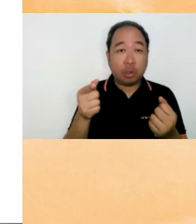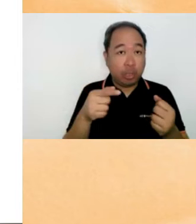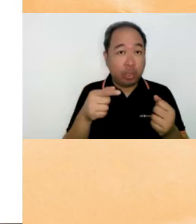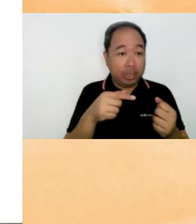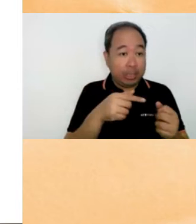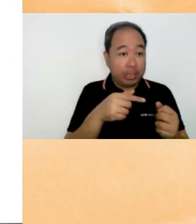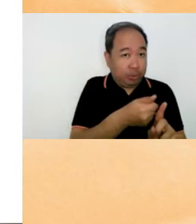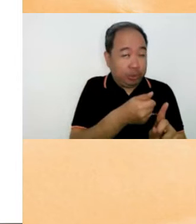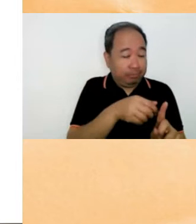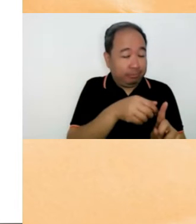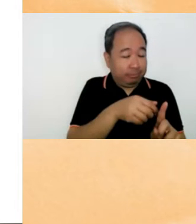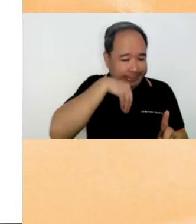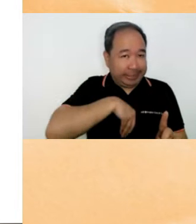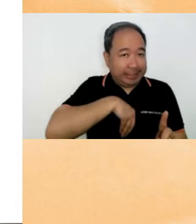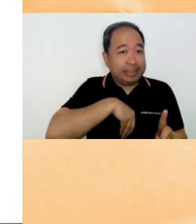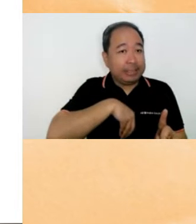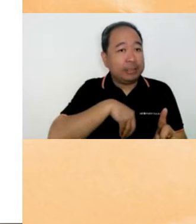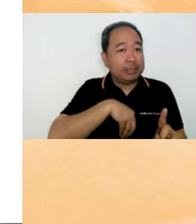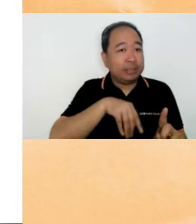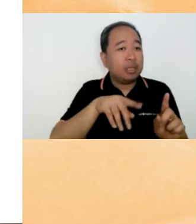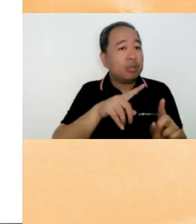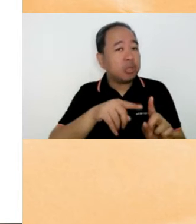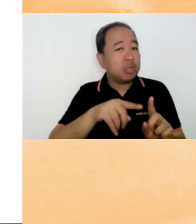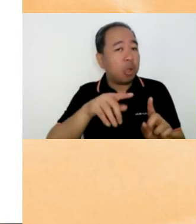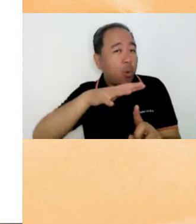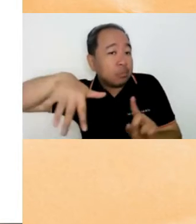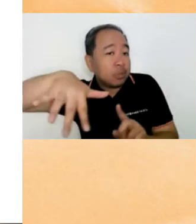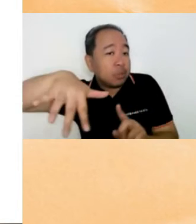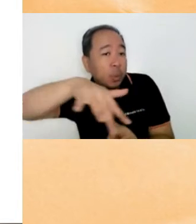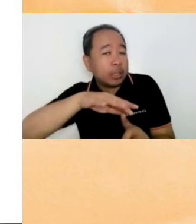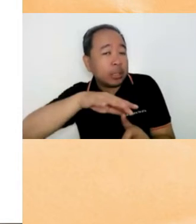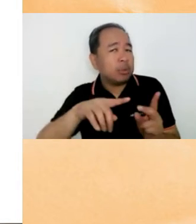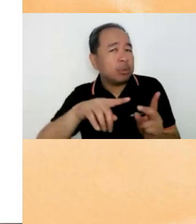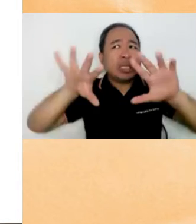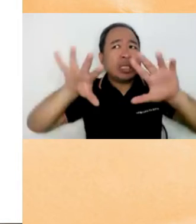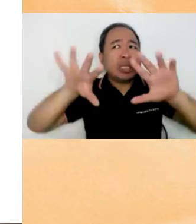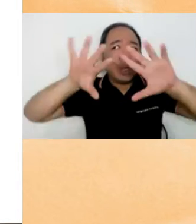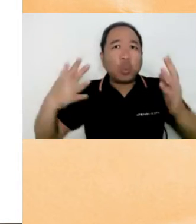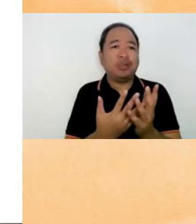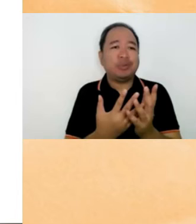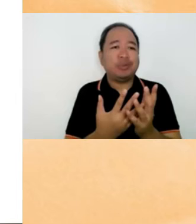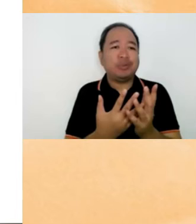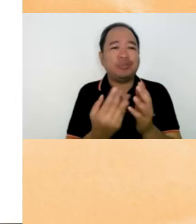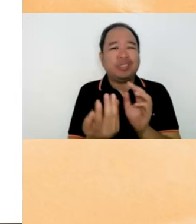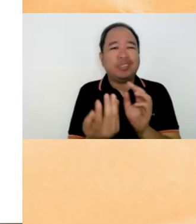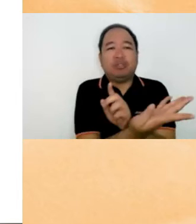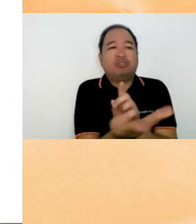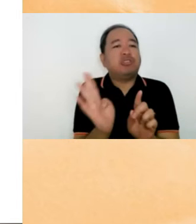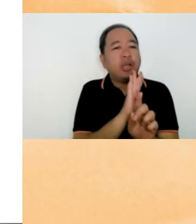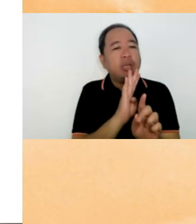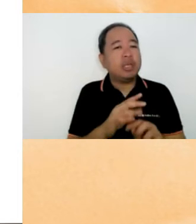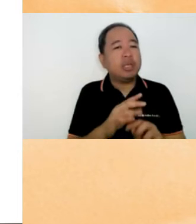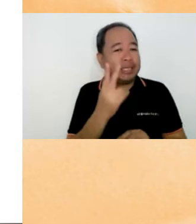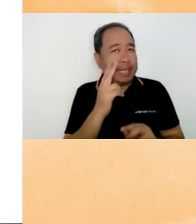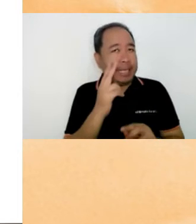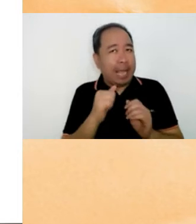We talked about how these influences occurred in each stage of development, and